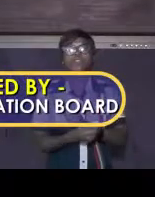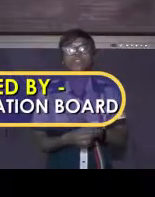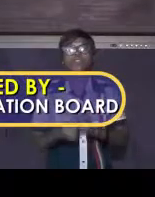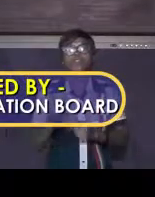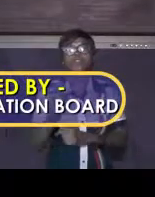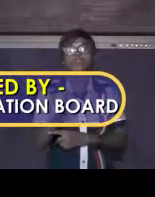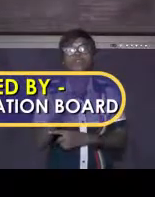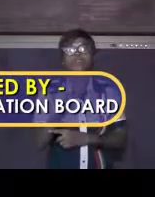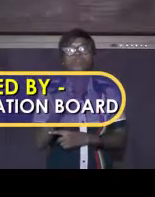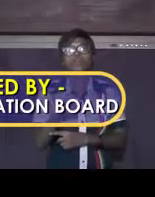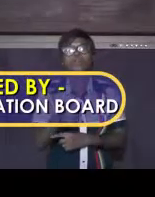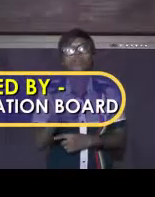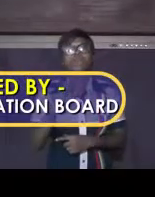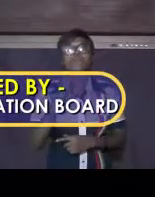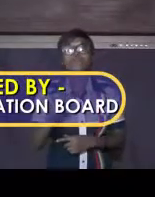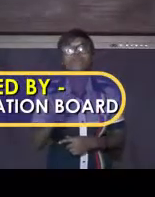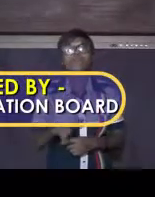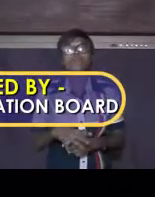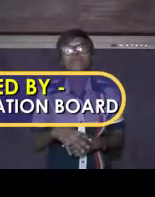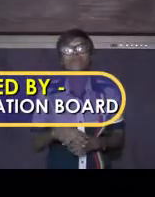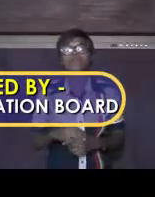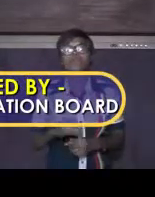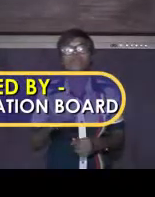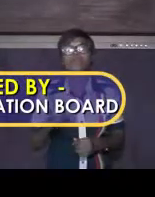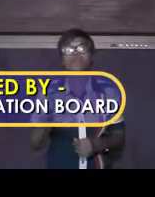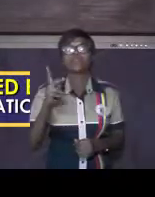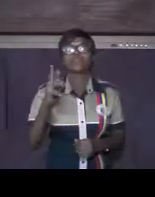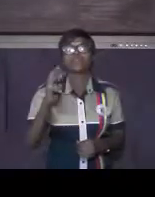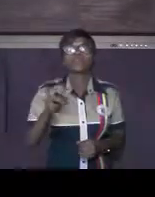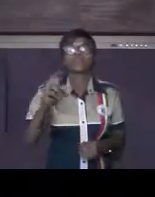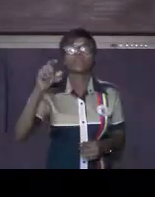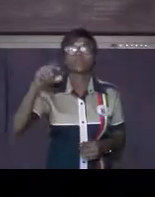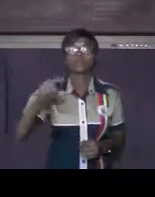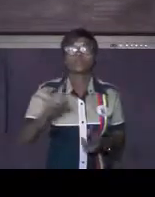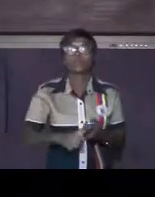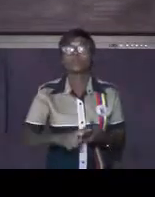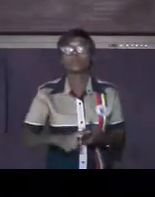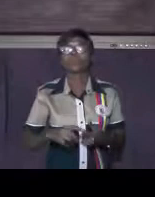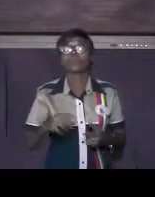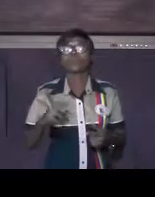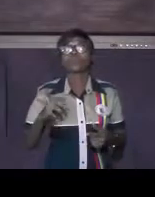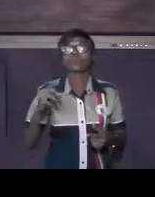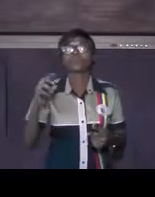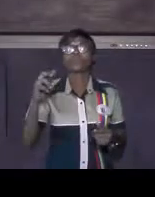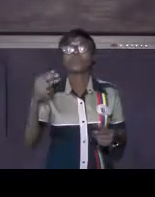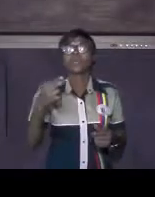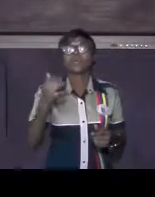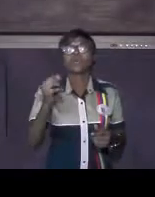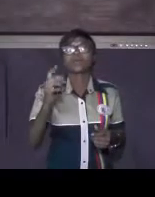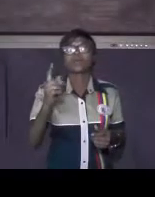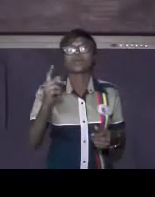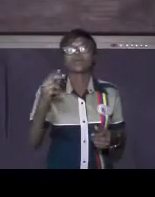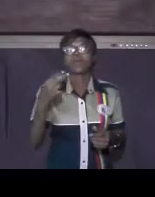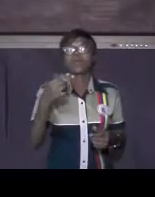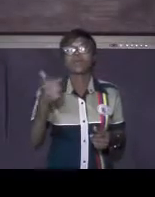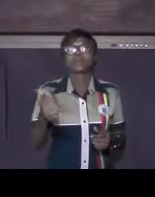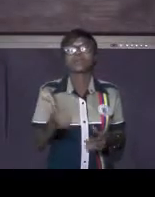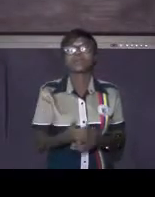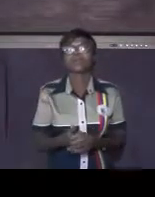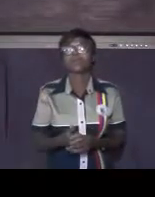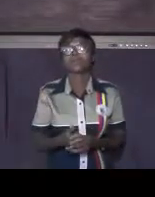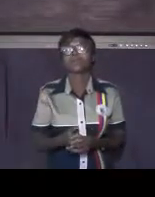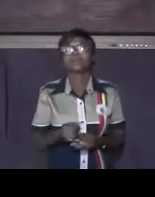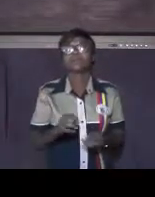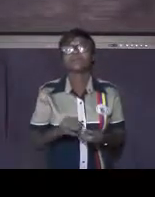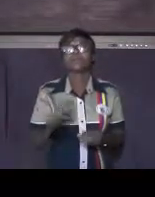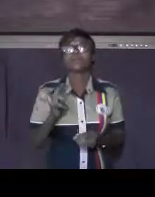Change 12.5 kilometers squares to hectares. I believe you have made a note of all this relationship between kilometer squares,